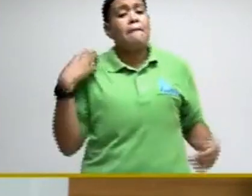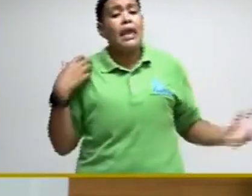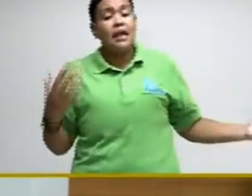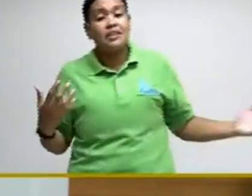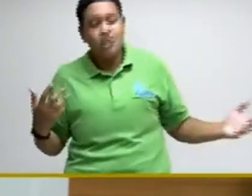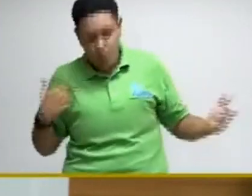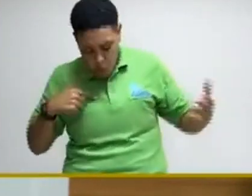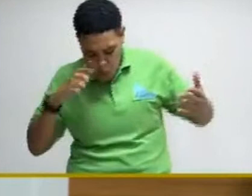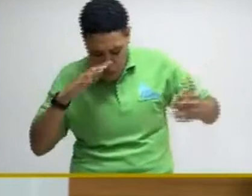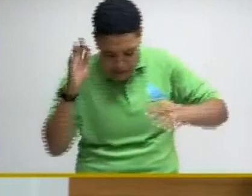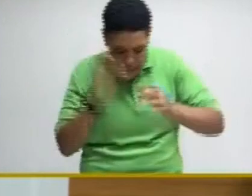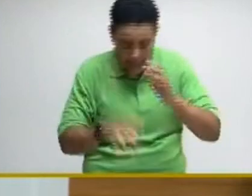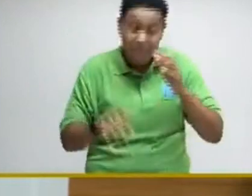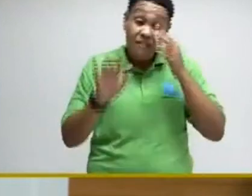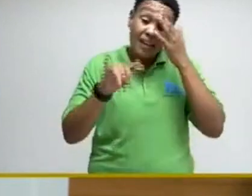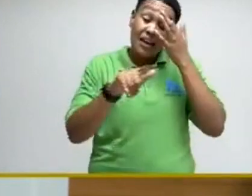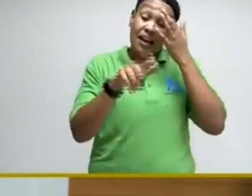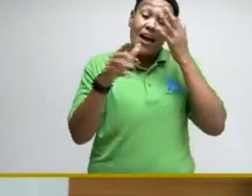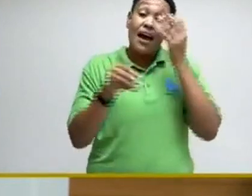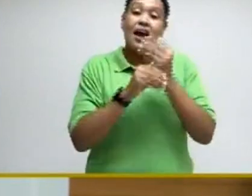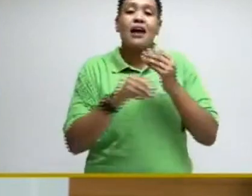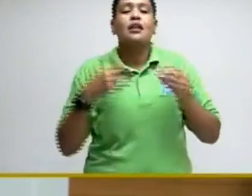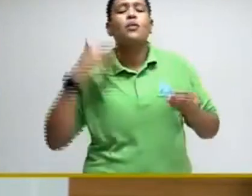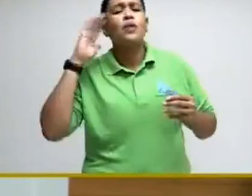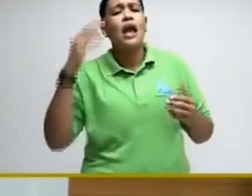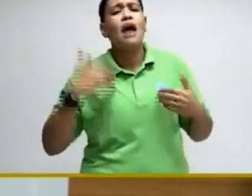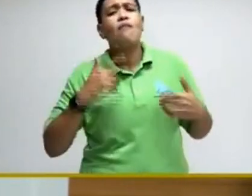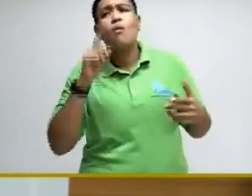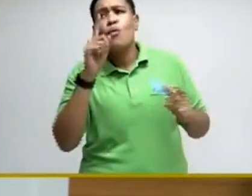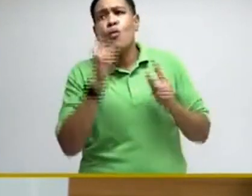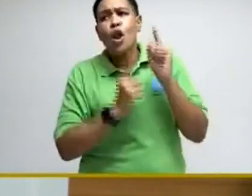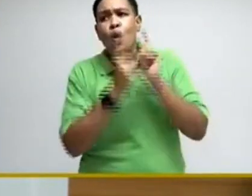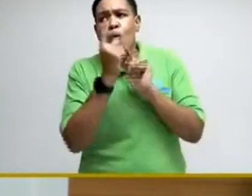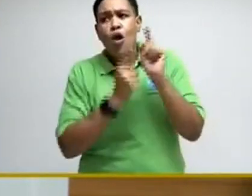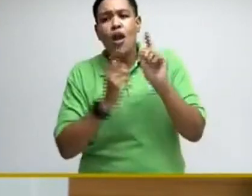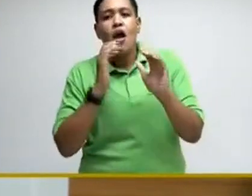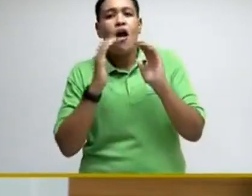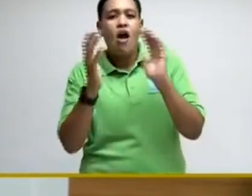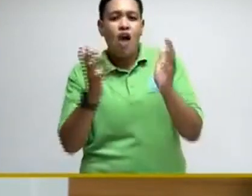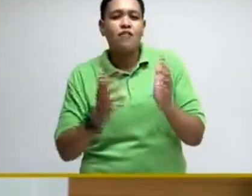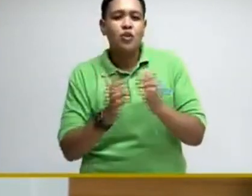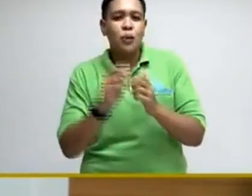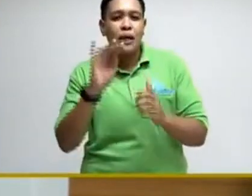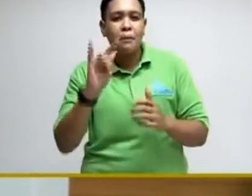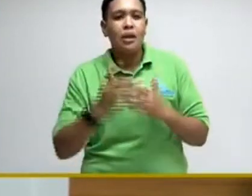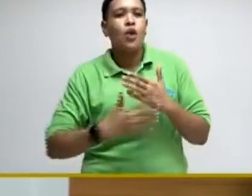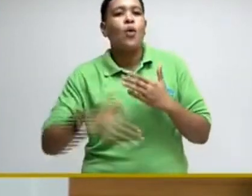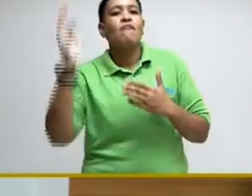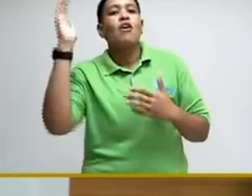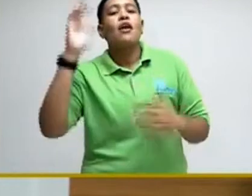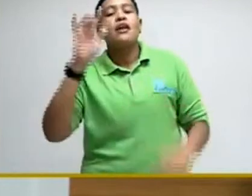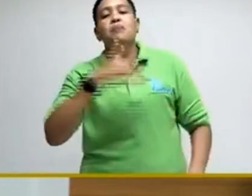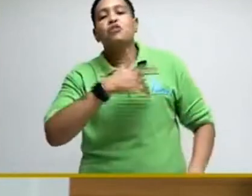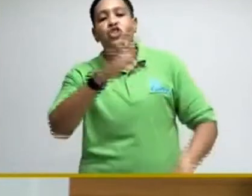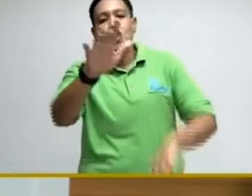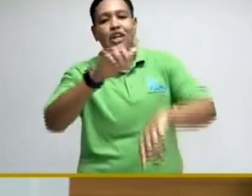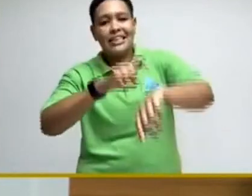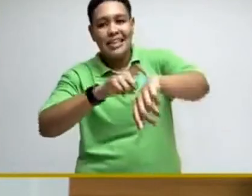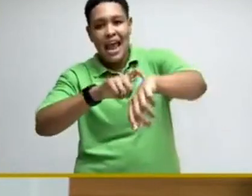And so we'll simplify that, and we will have one-on-one conversations with the media as we go forward. Appreciate the